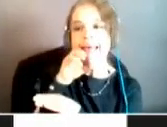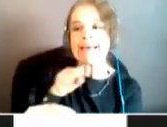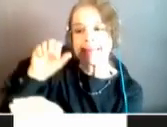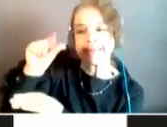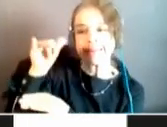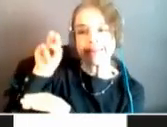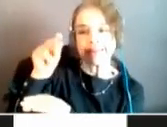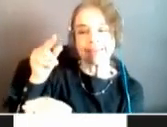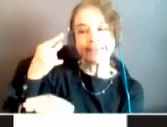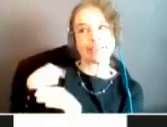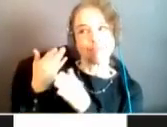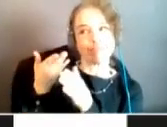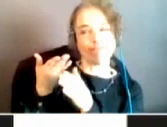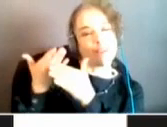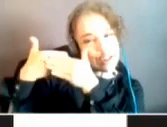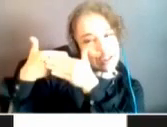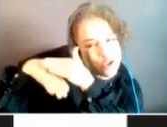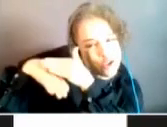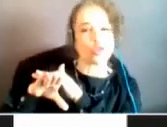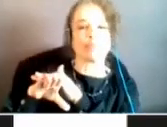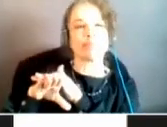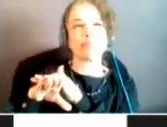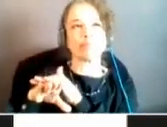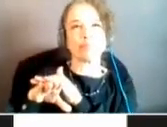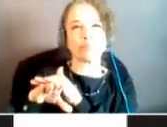So as we enter